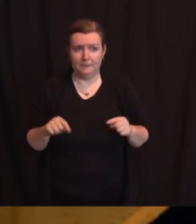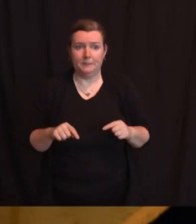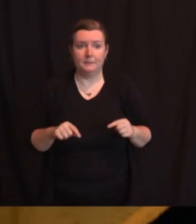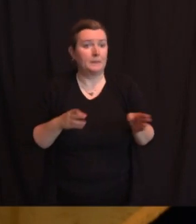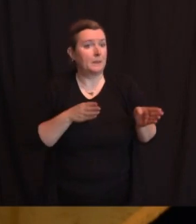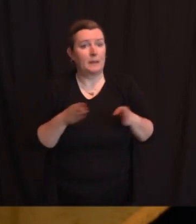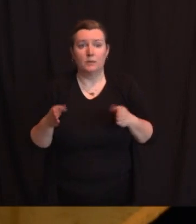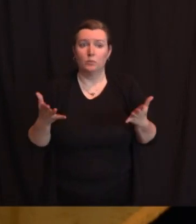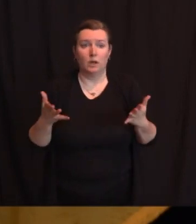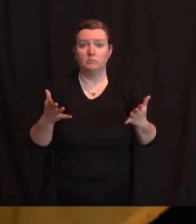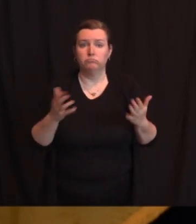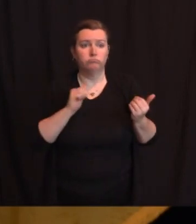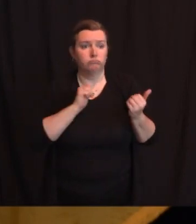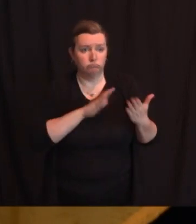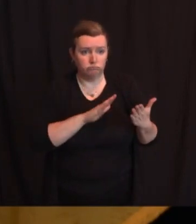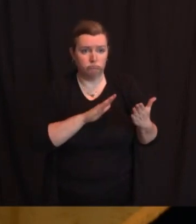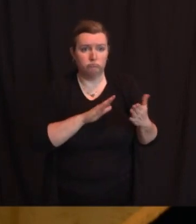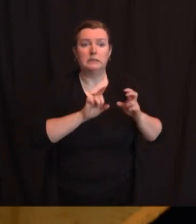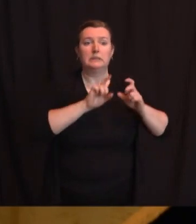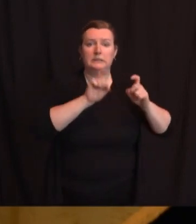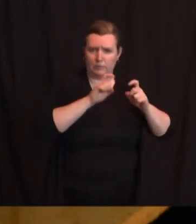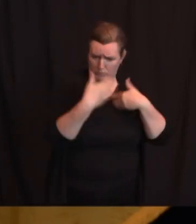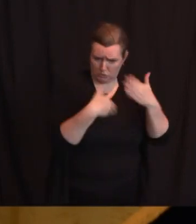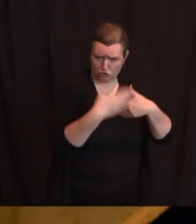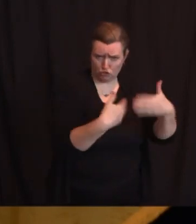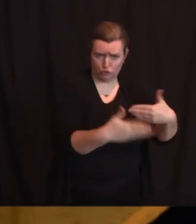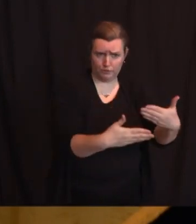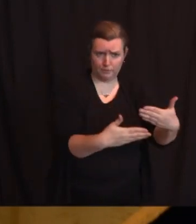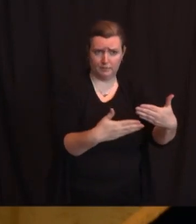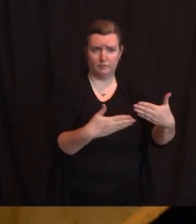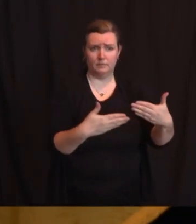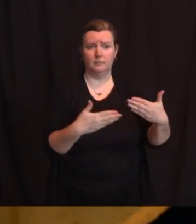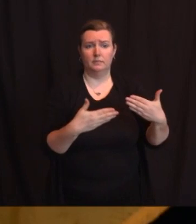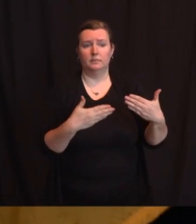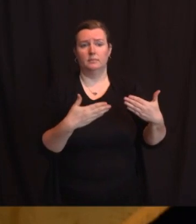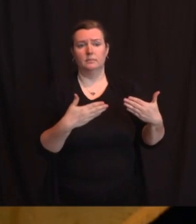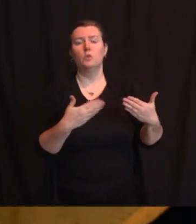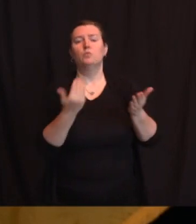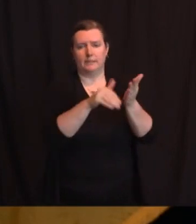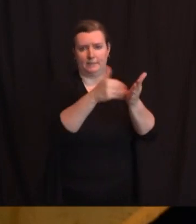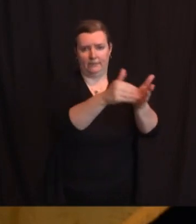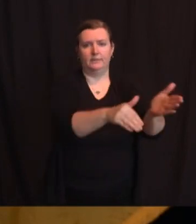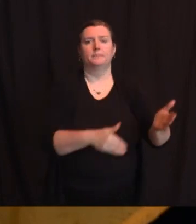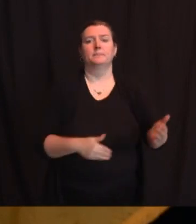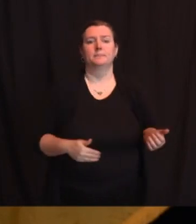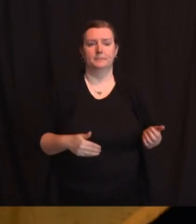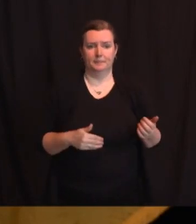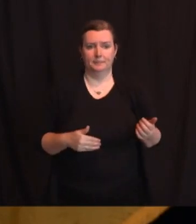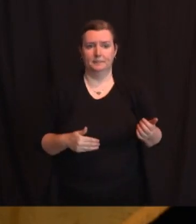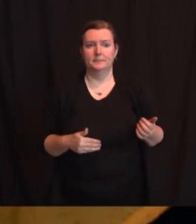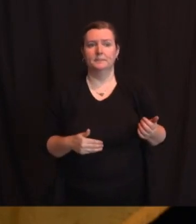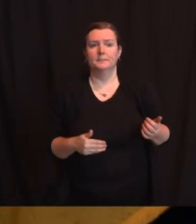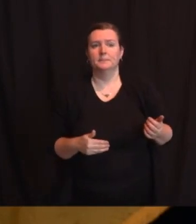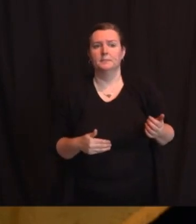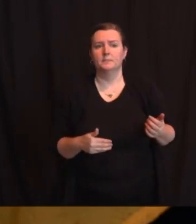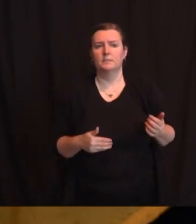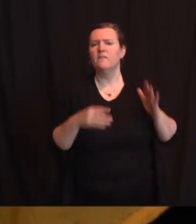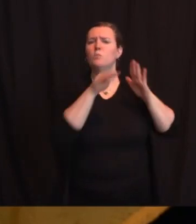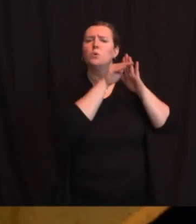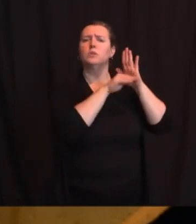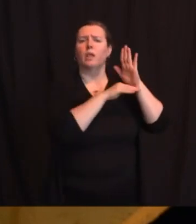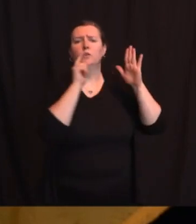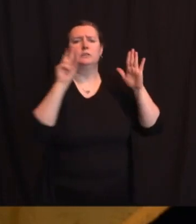procedures, frequency, post-testing protocols, and return-to-work protocols for staff. The facilities